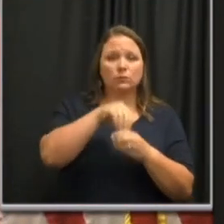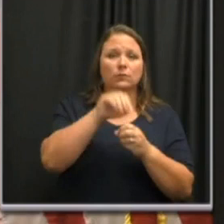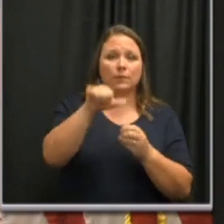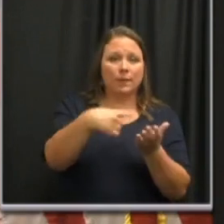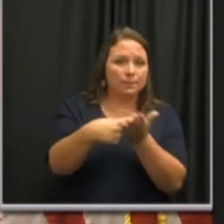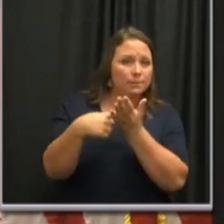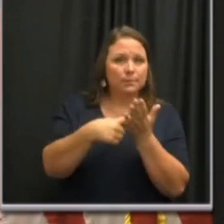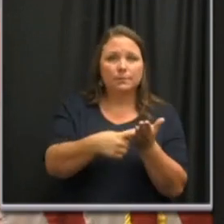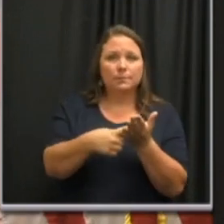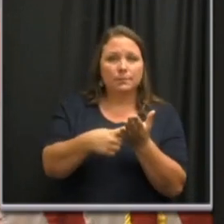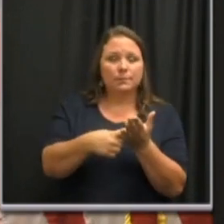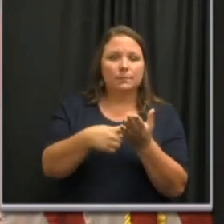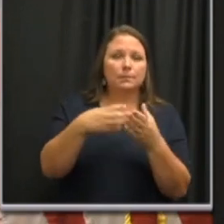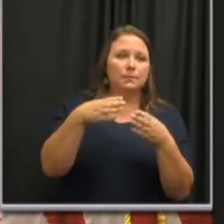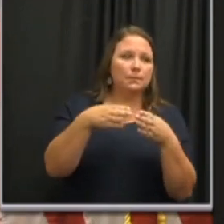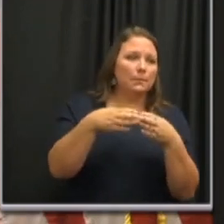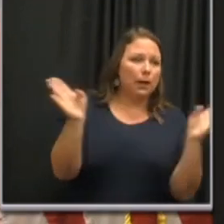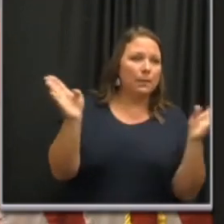public, charter,